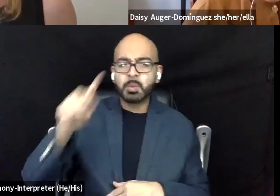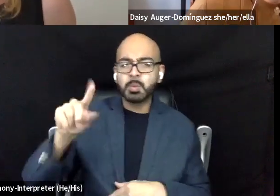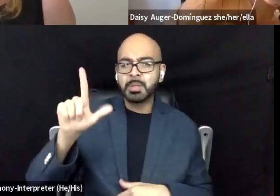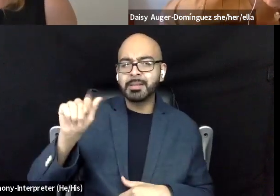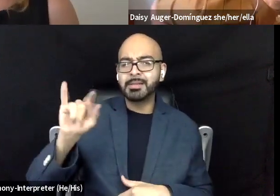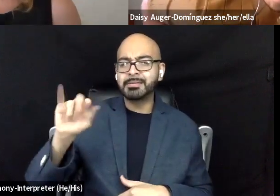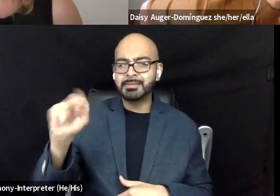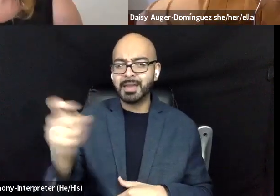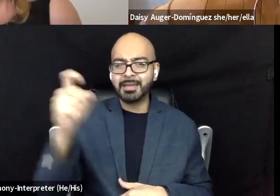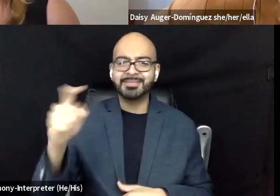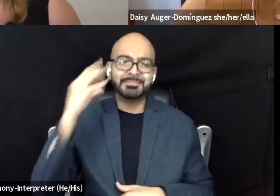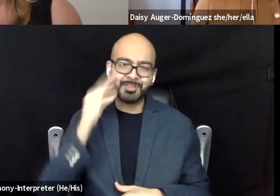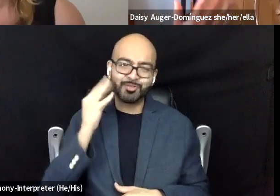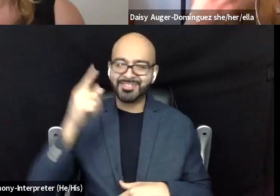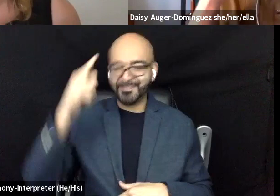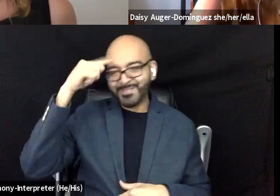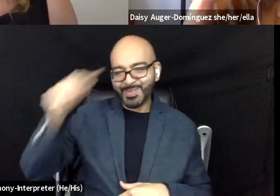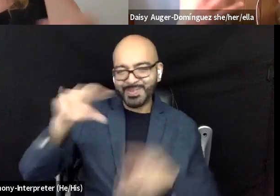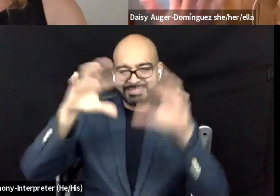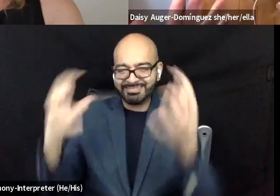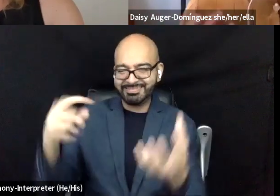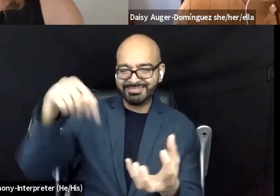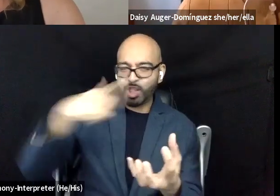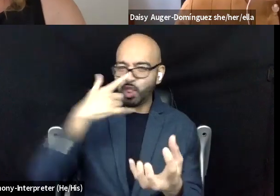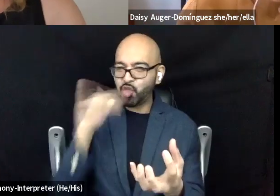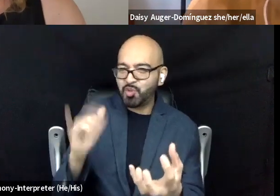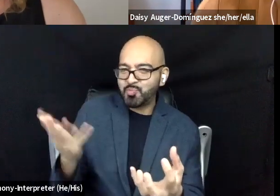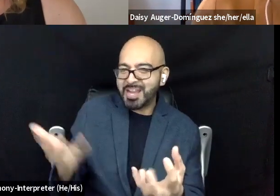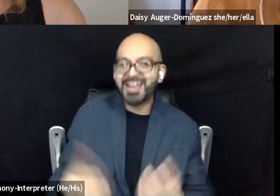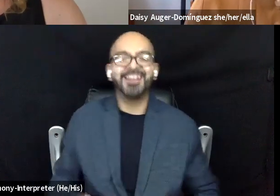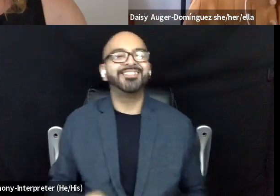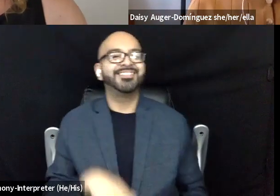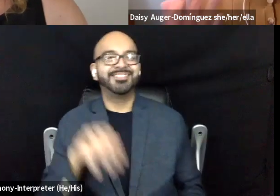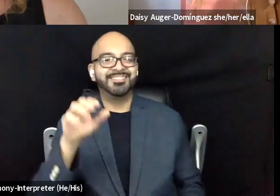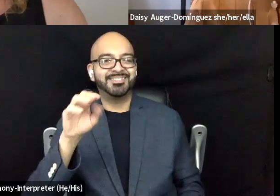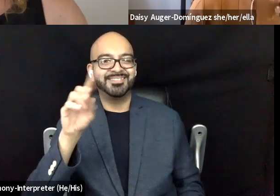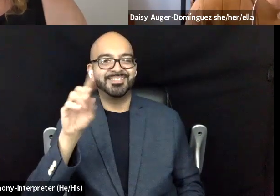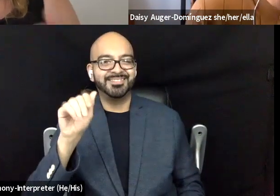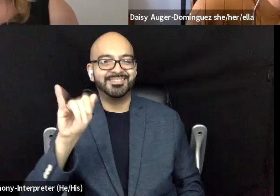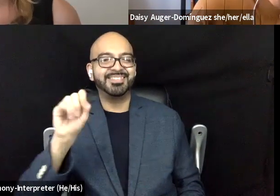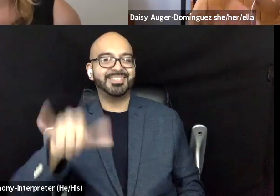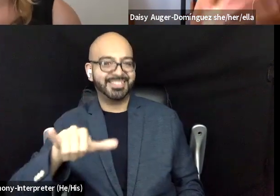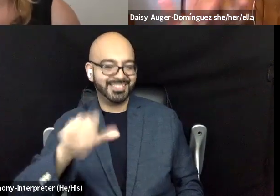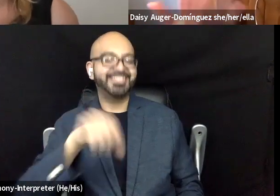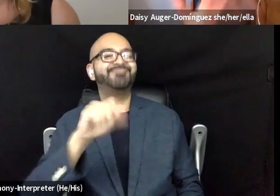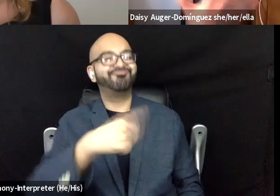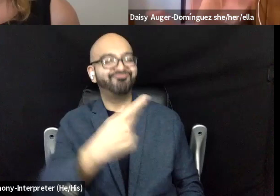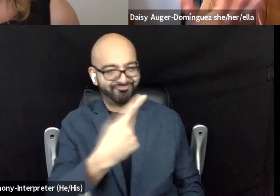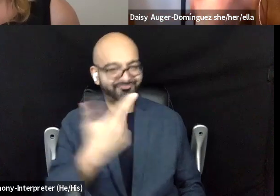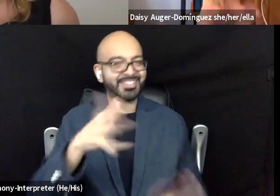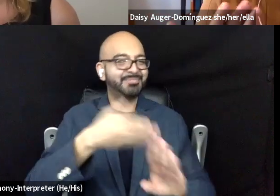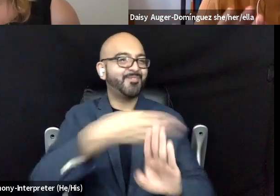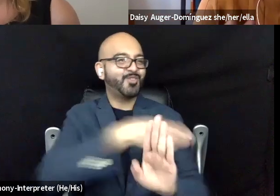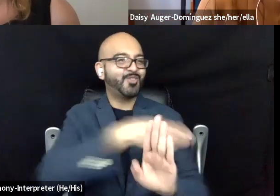What does that look like? You know, it's funny, and you and I talked about it as we were discussing this session. There isn't